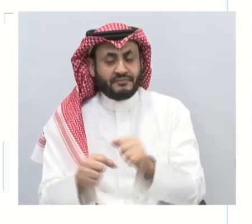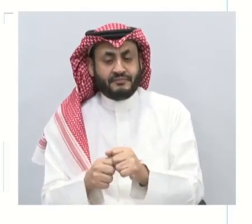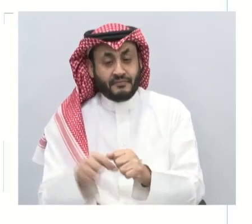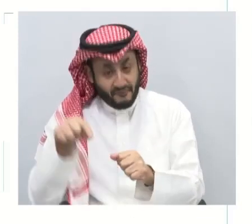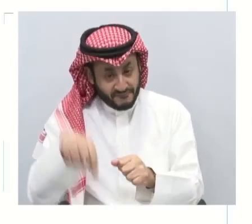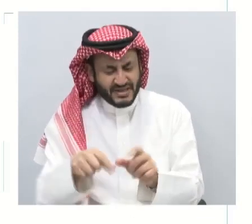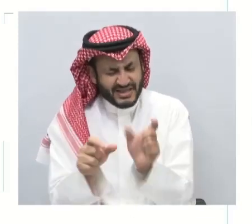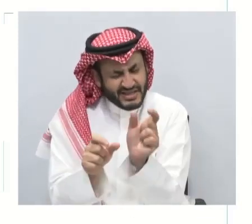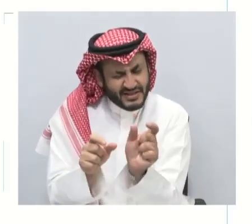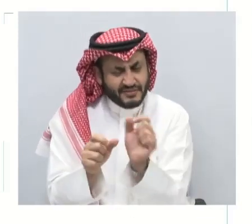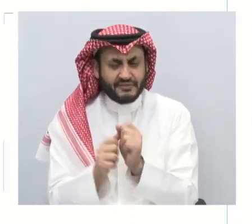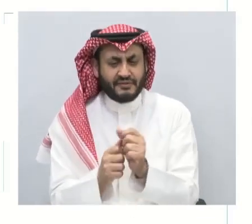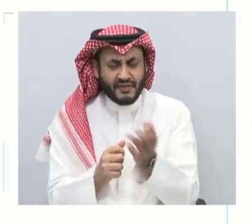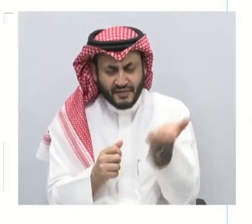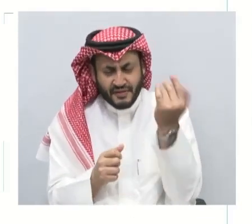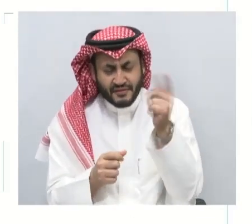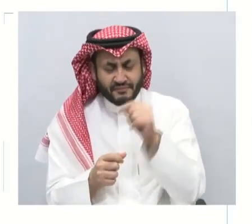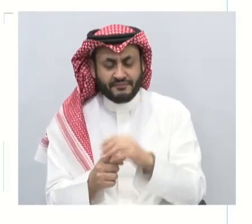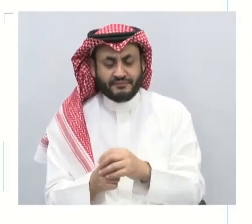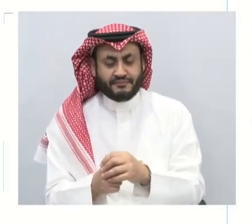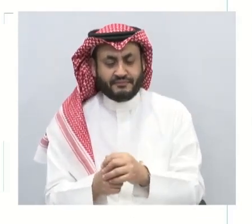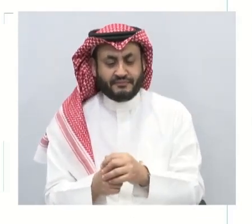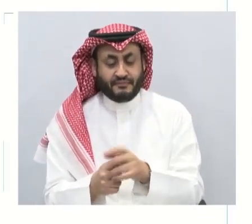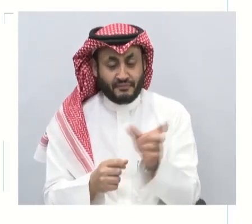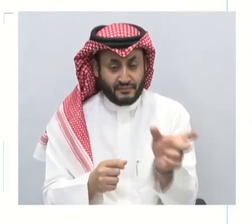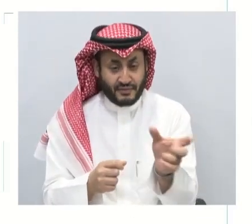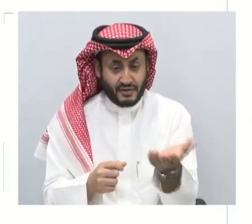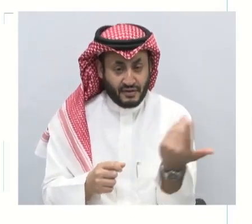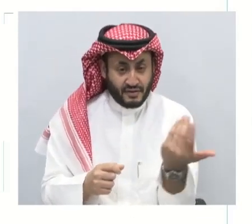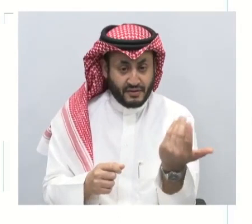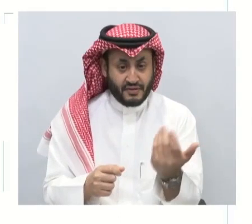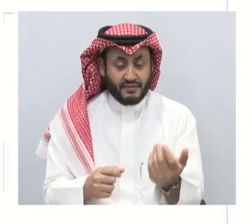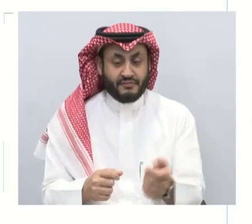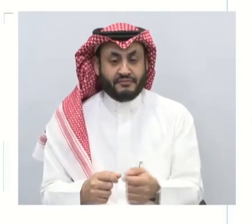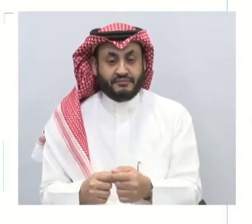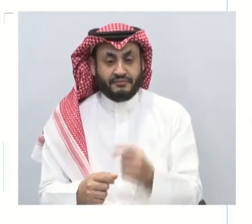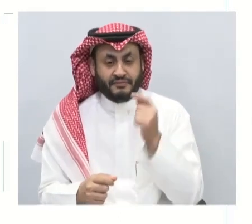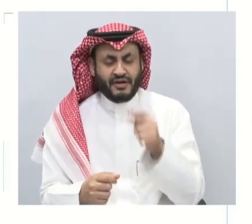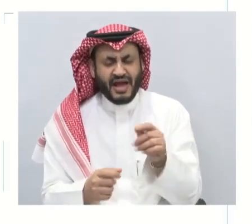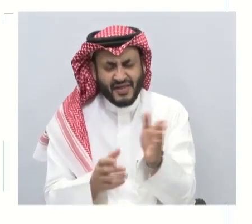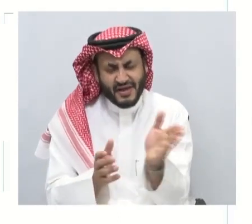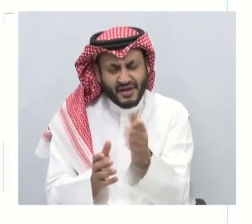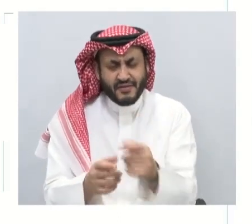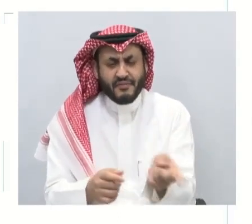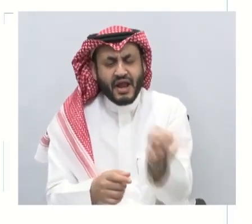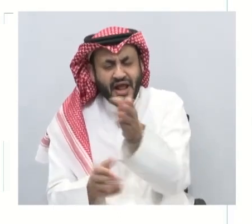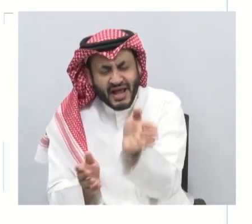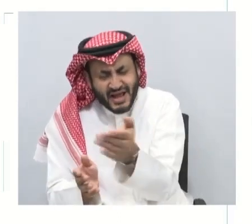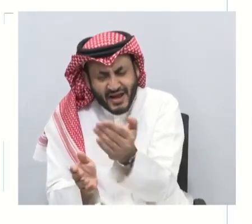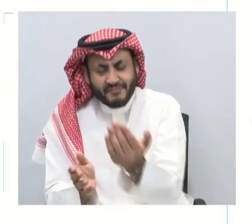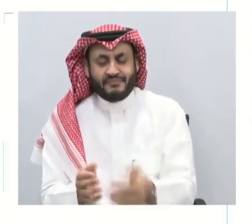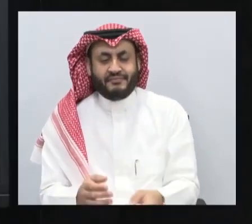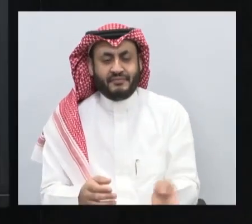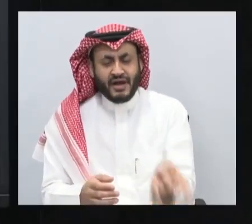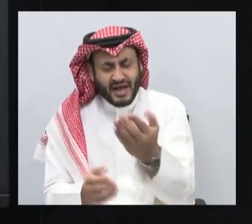have to learn that. When I say I'm going to go to school, we mean by that the near future. The near future, something that